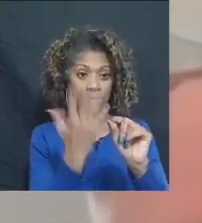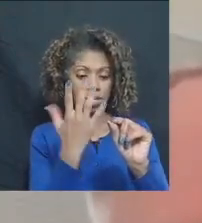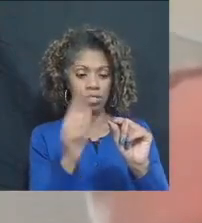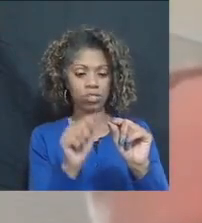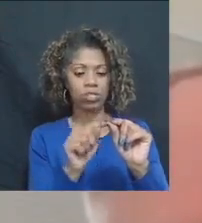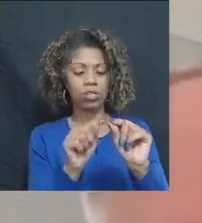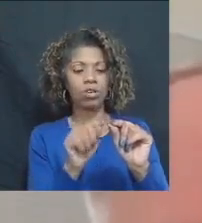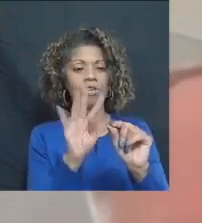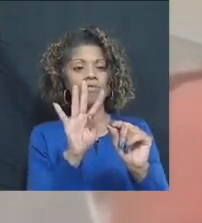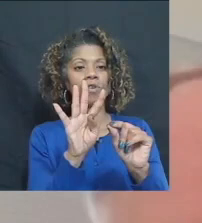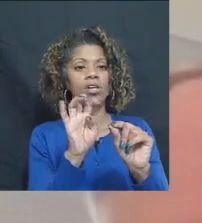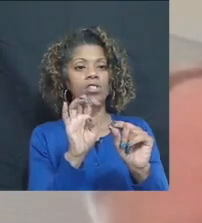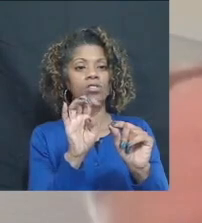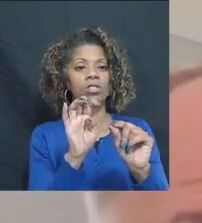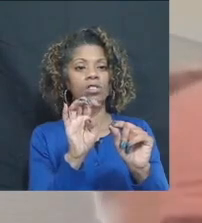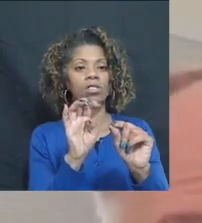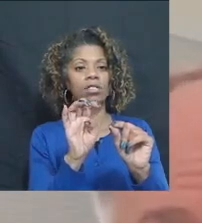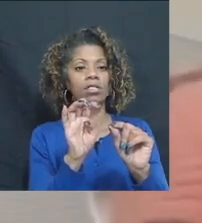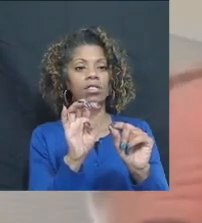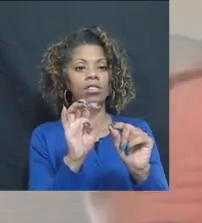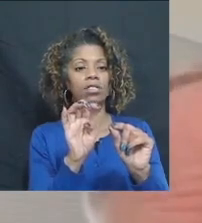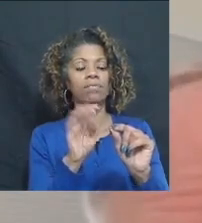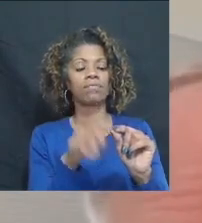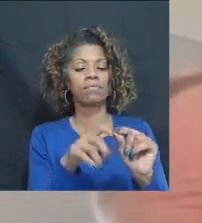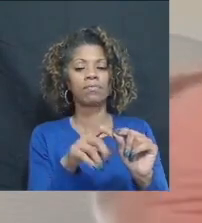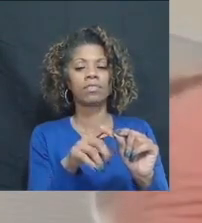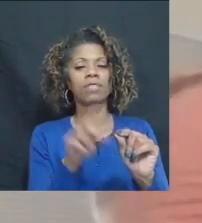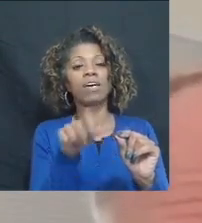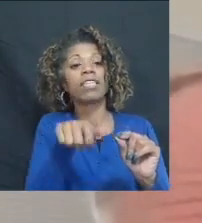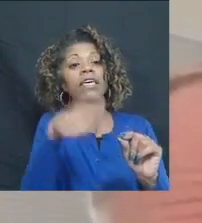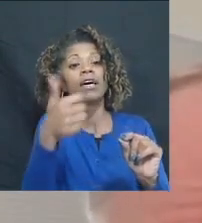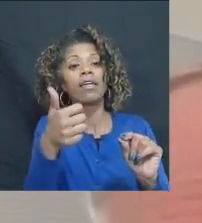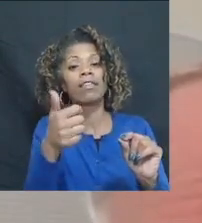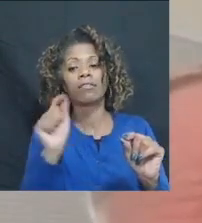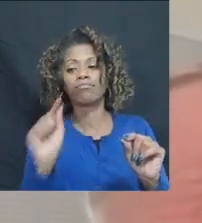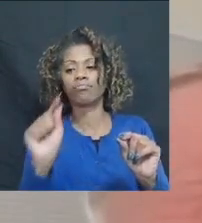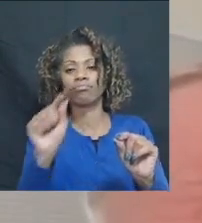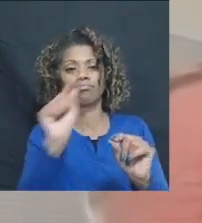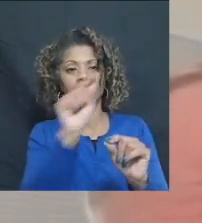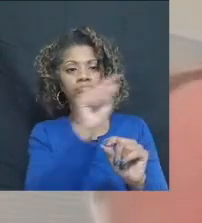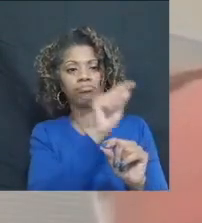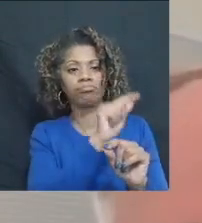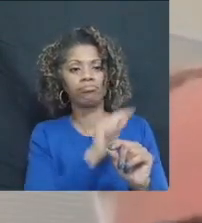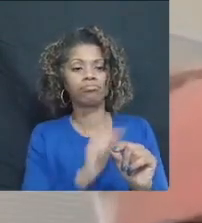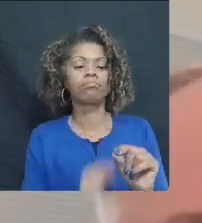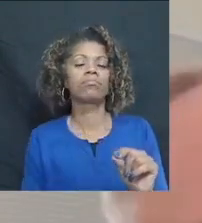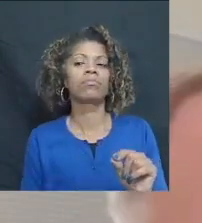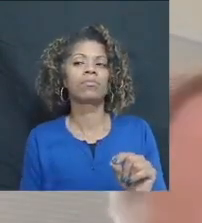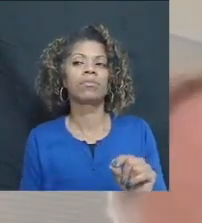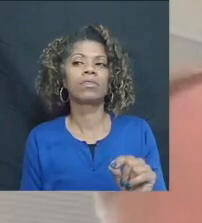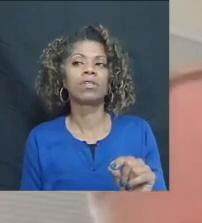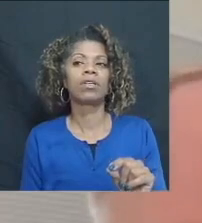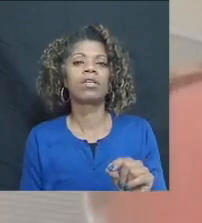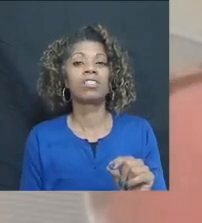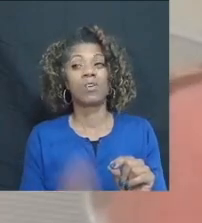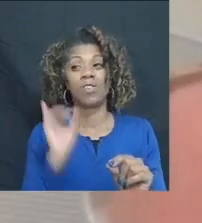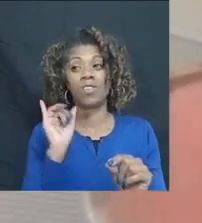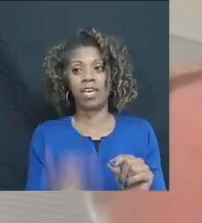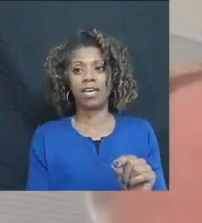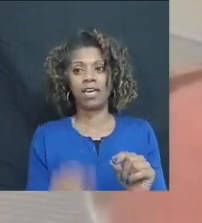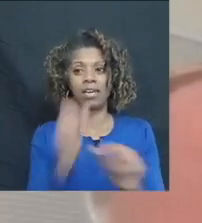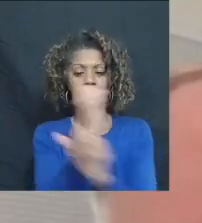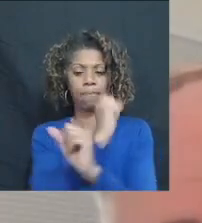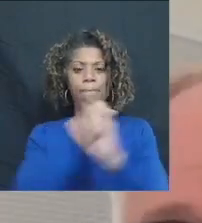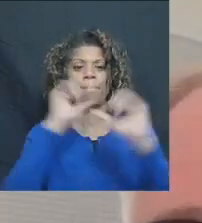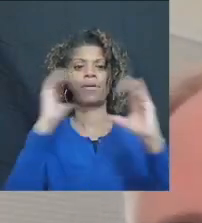error in terms of impact that we were going to be able to have through traditional grant making. We used that to talk to the